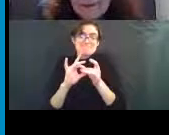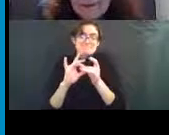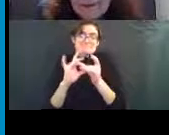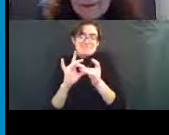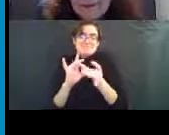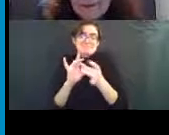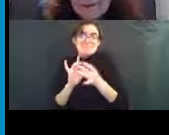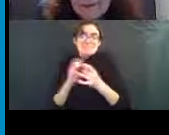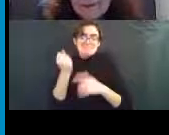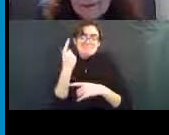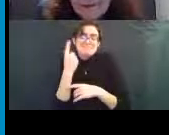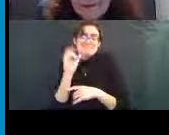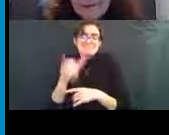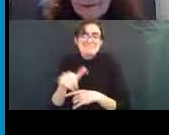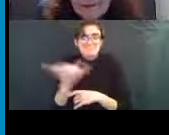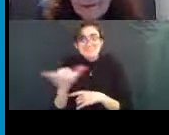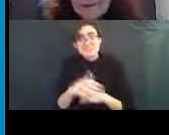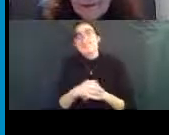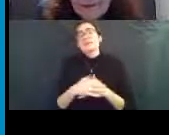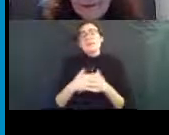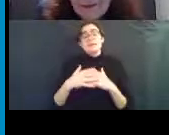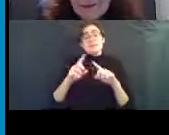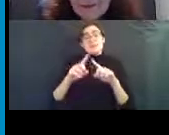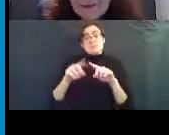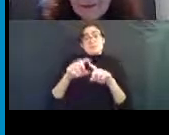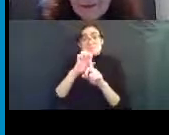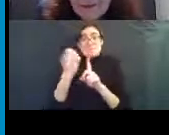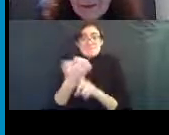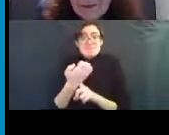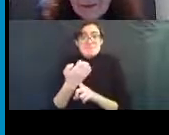sometimes that can be worse, sometimes it can be better.